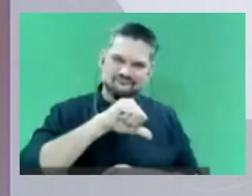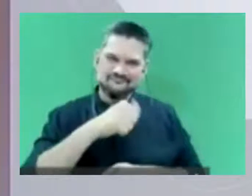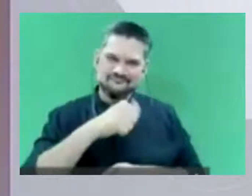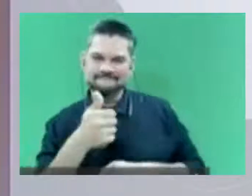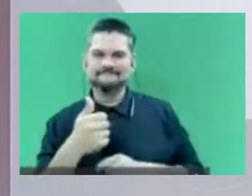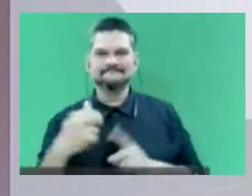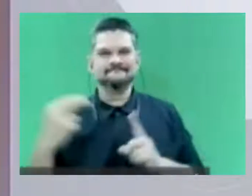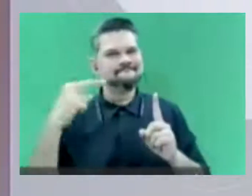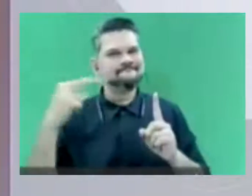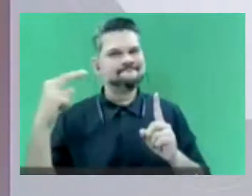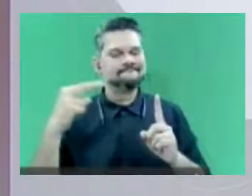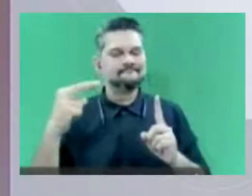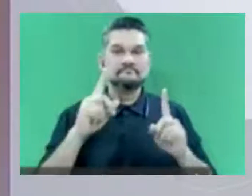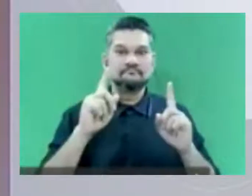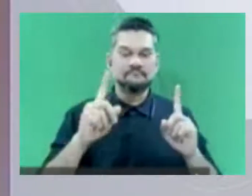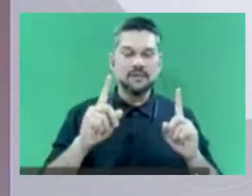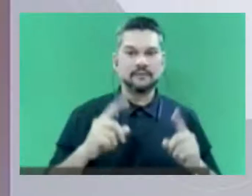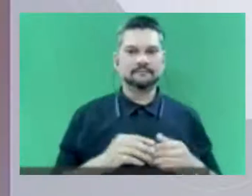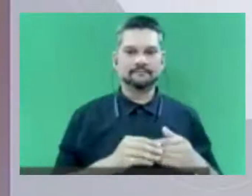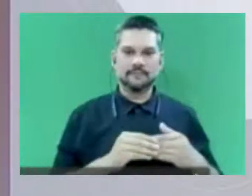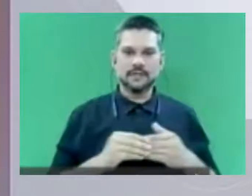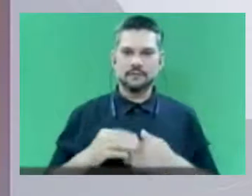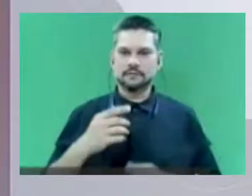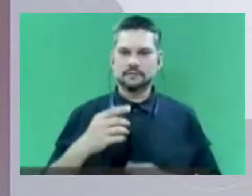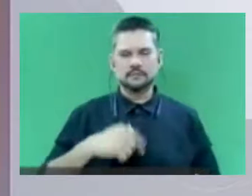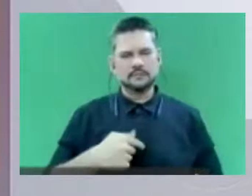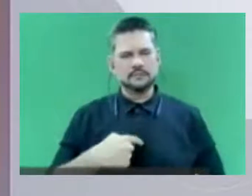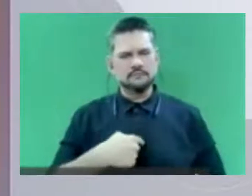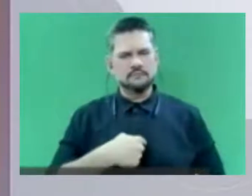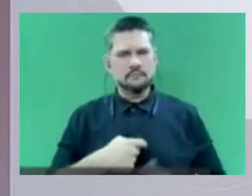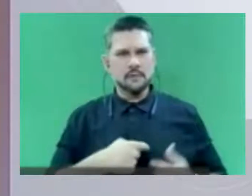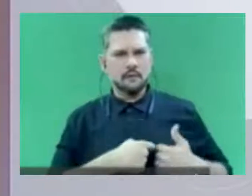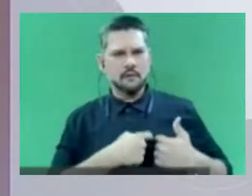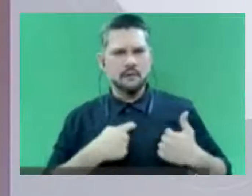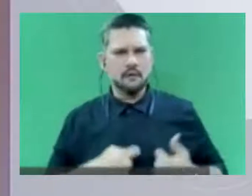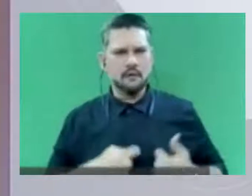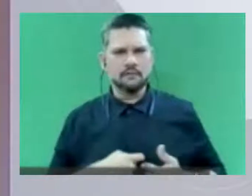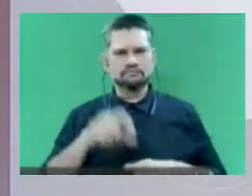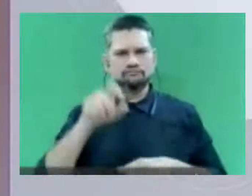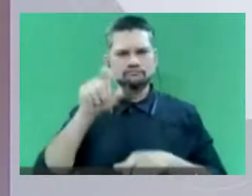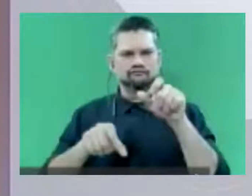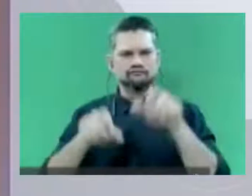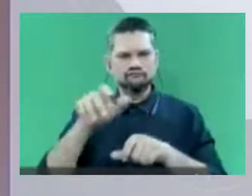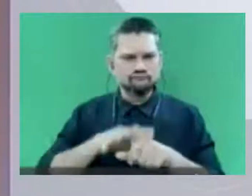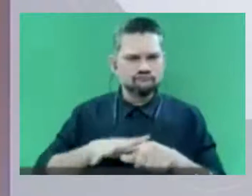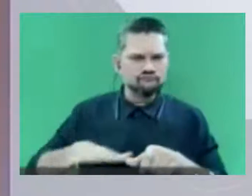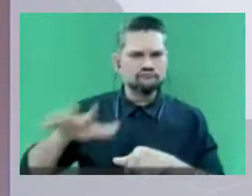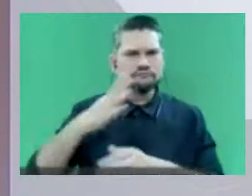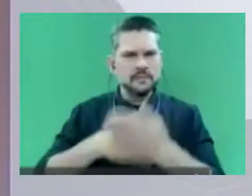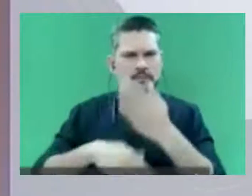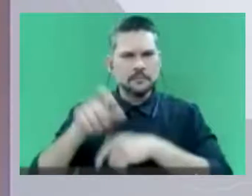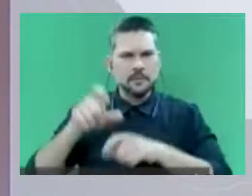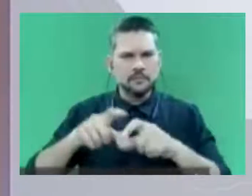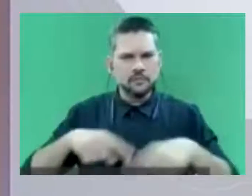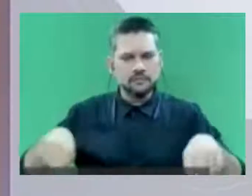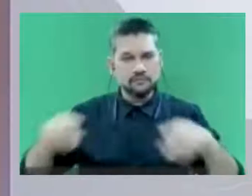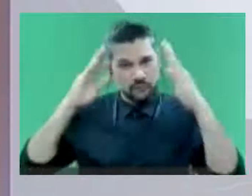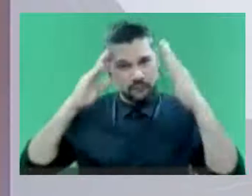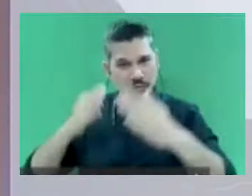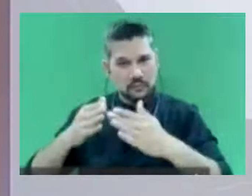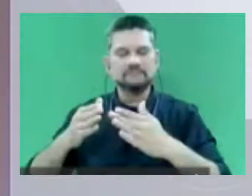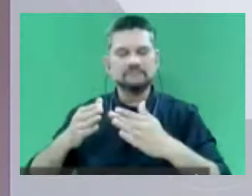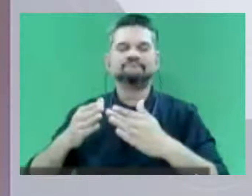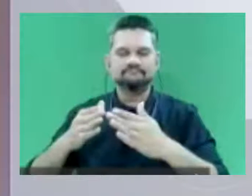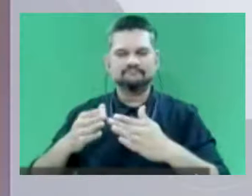that when it comes to persons with disability and communities that really need to be part of the process. And my final point is